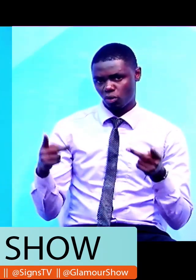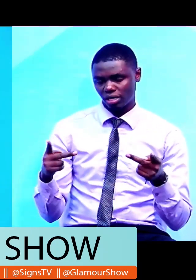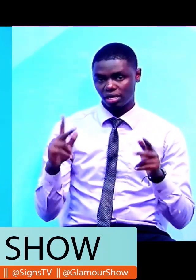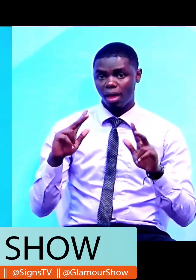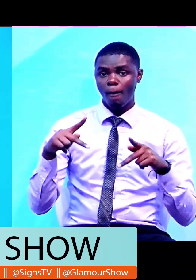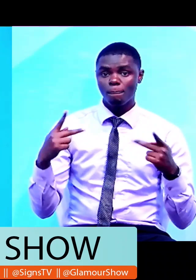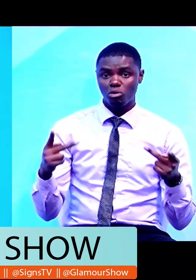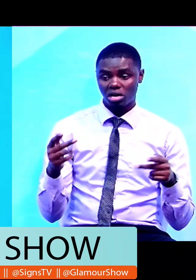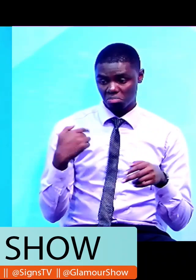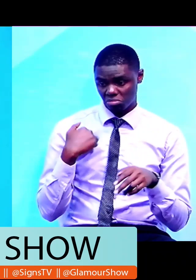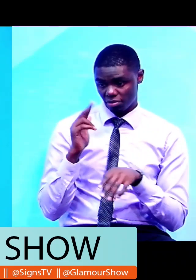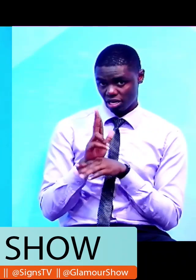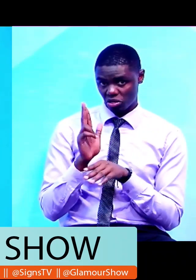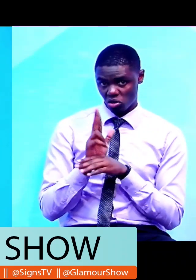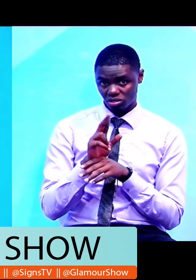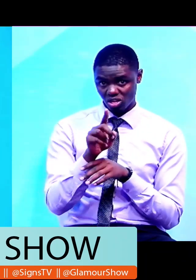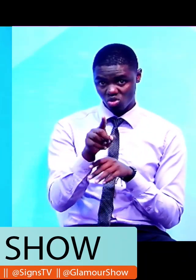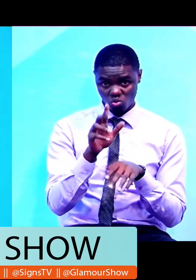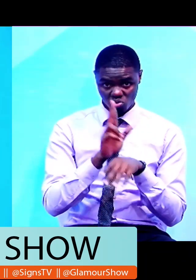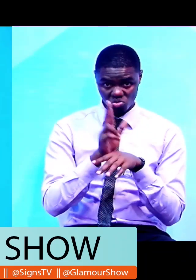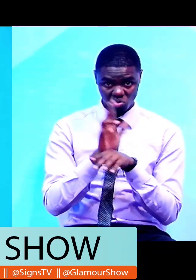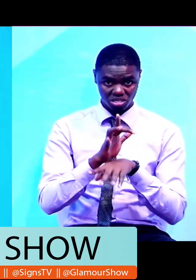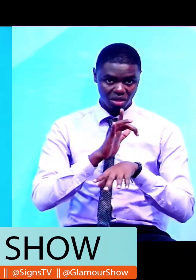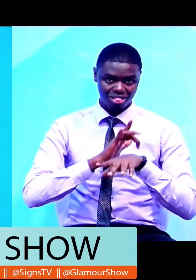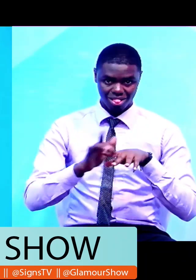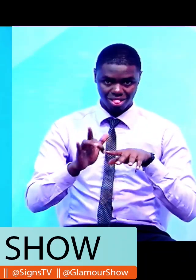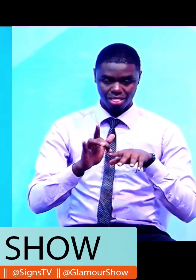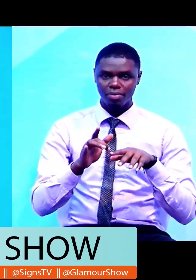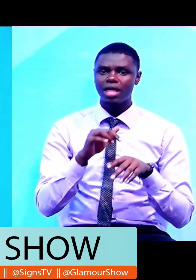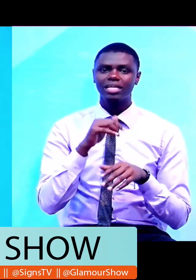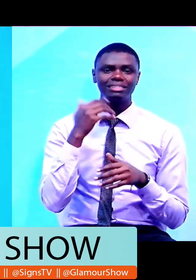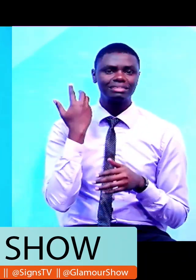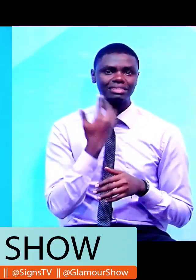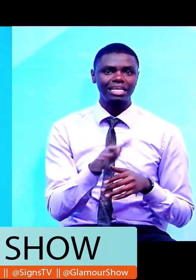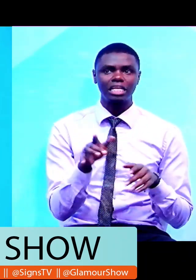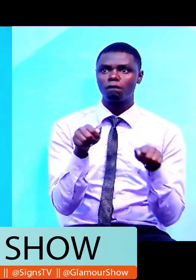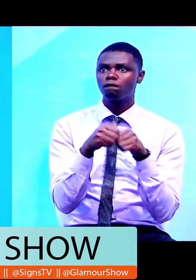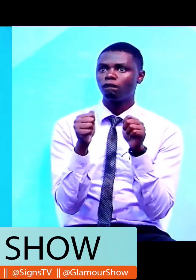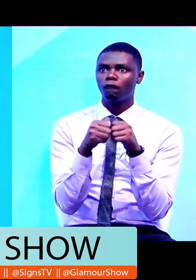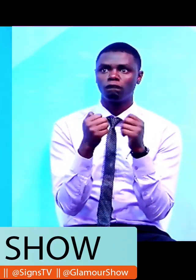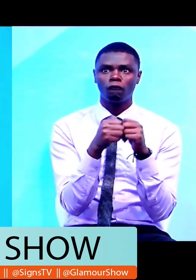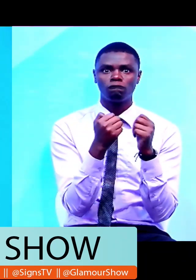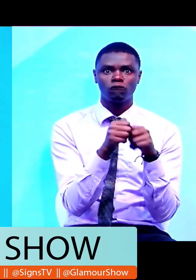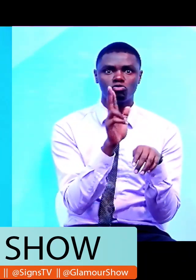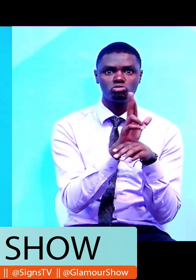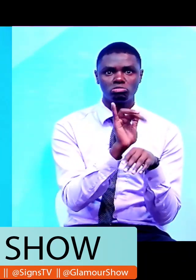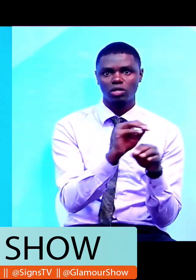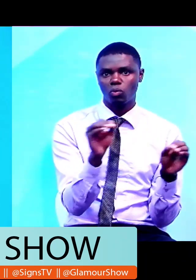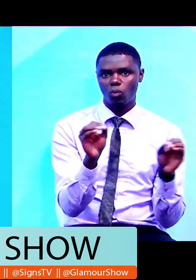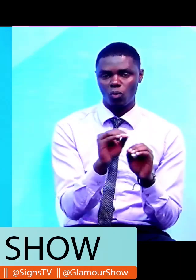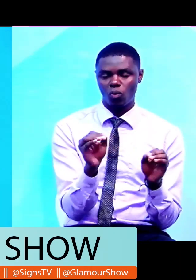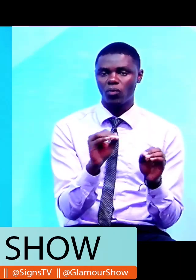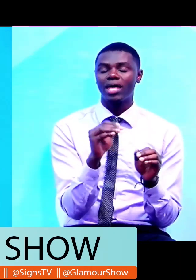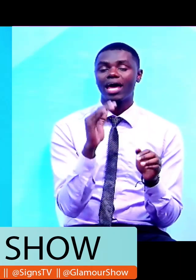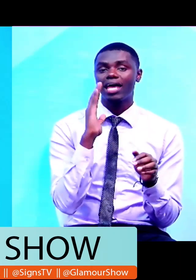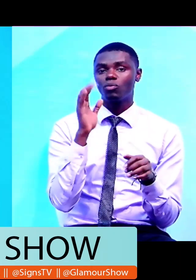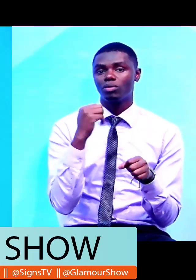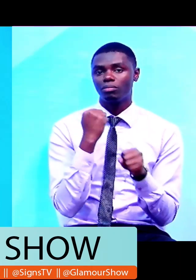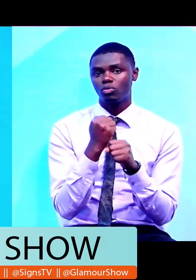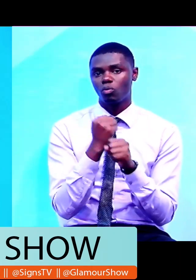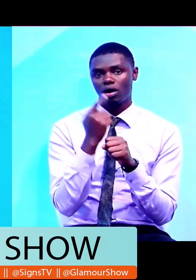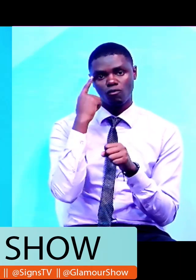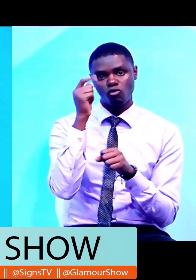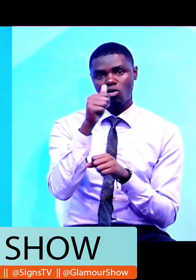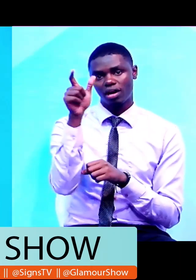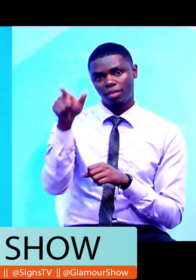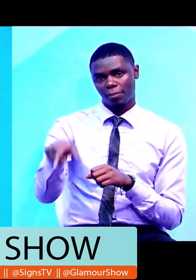products I might use, you might not use, and I don't want to tell you not to use it, yet it might work for someone else.